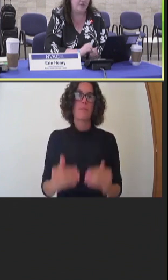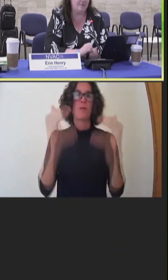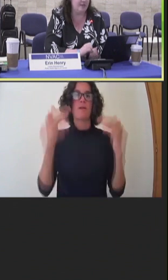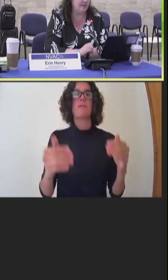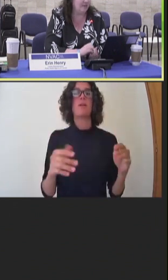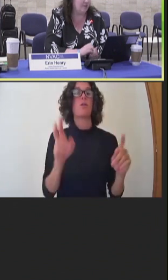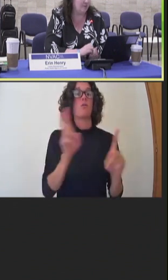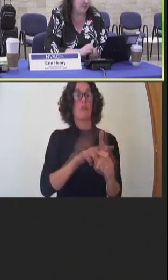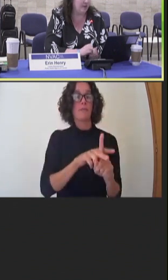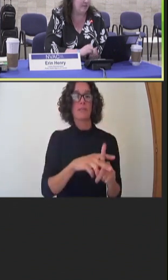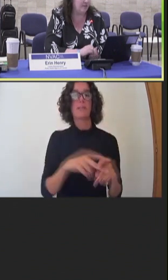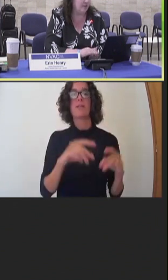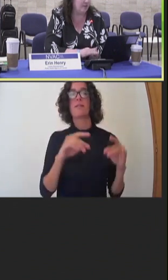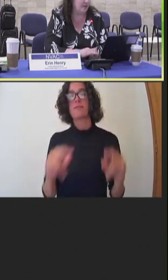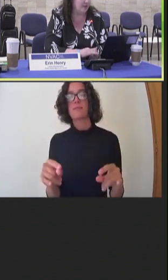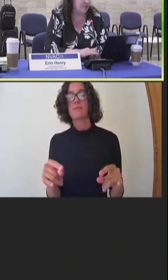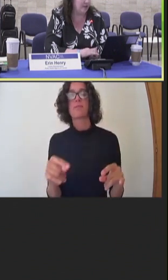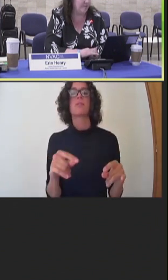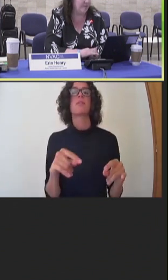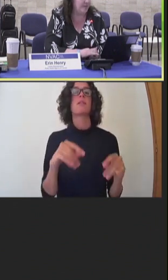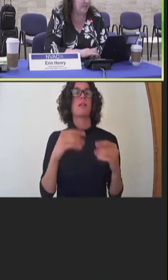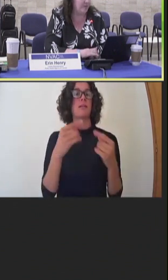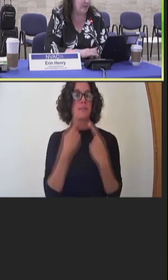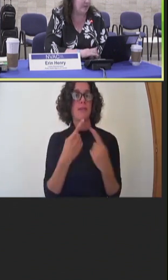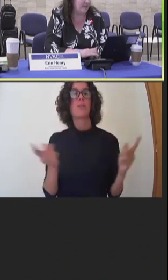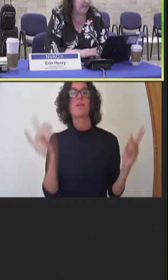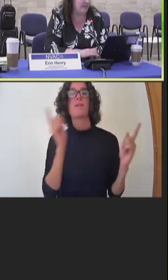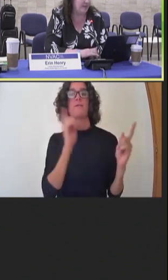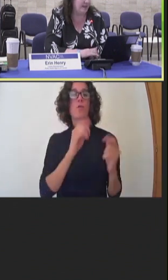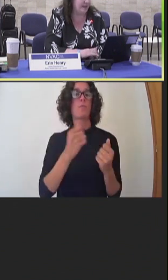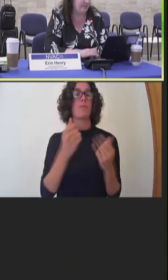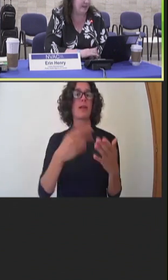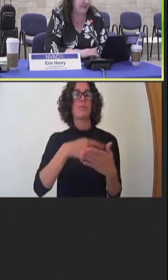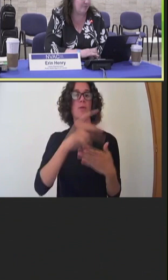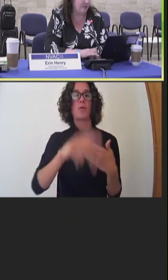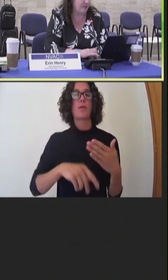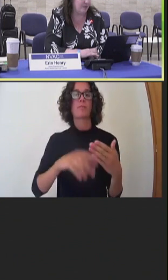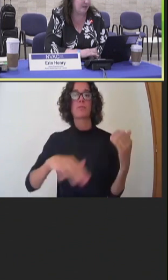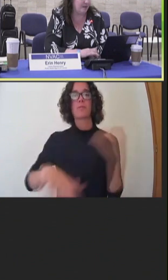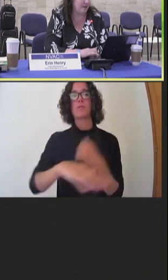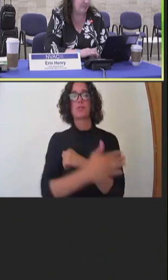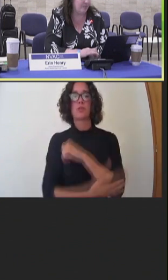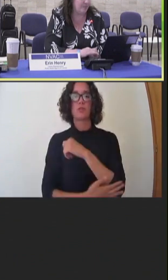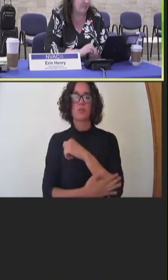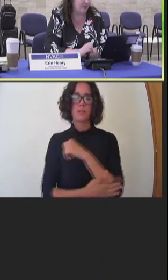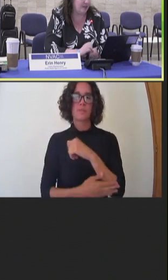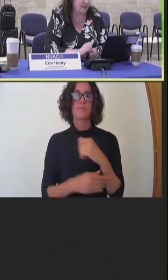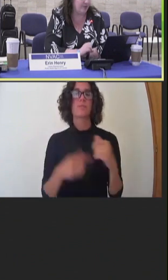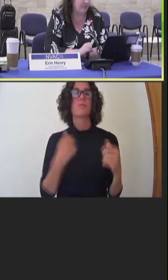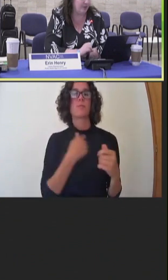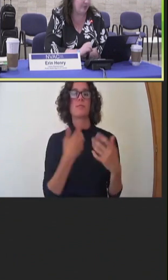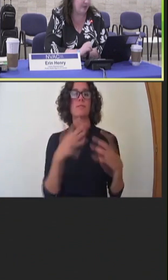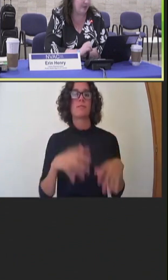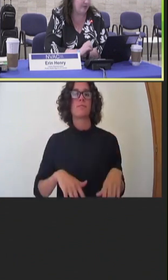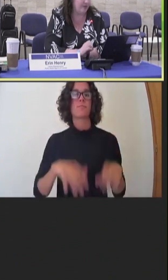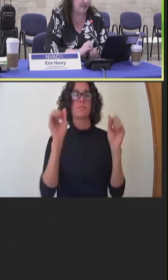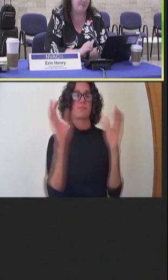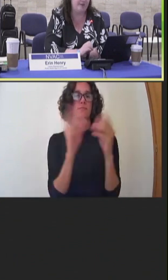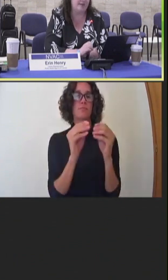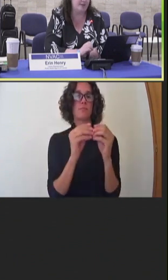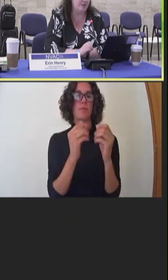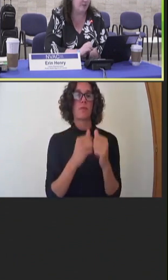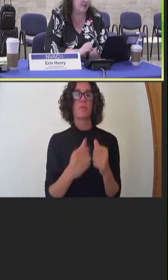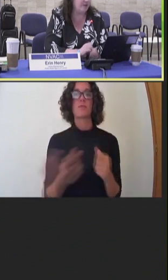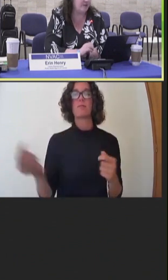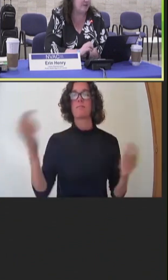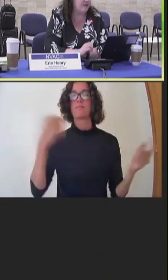our immunization programs across the country. We held a summit last month with which we brought together a broad range of key